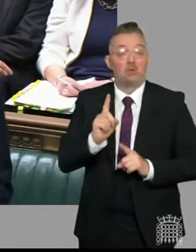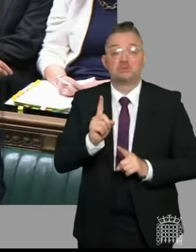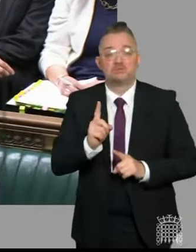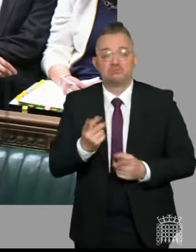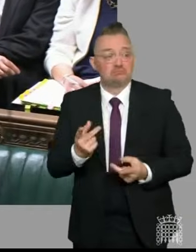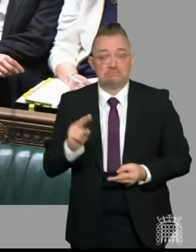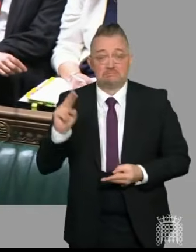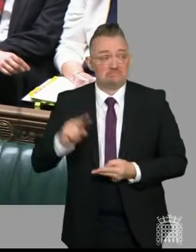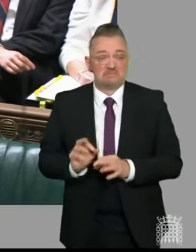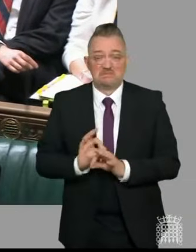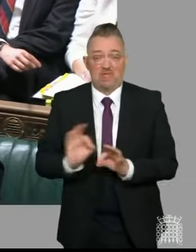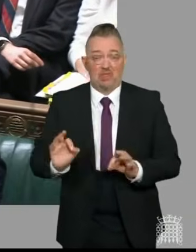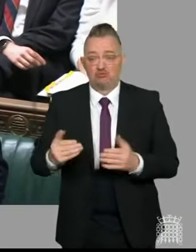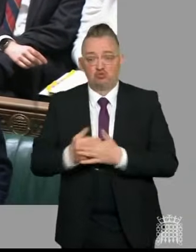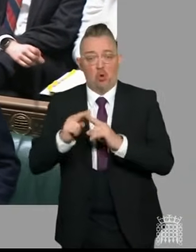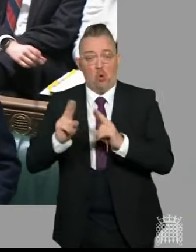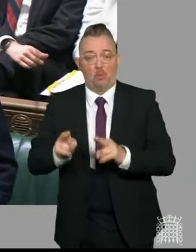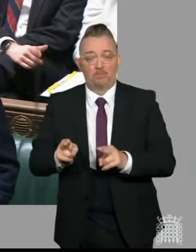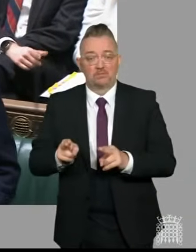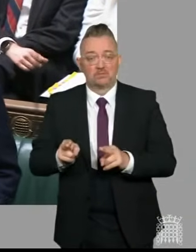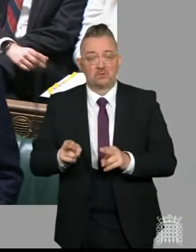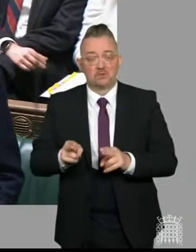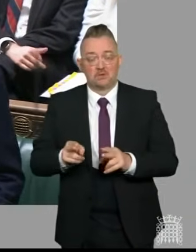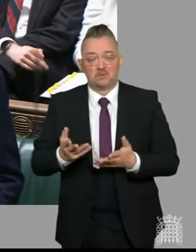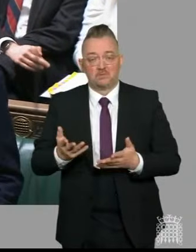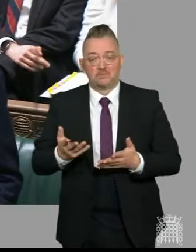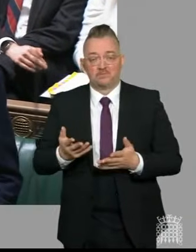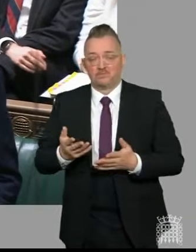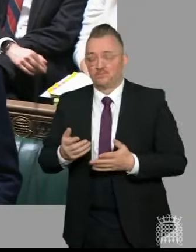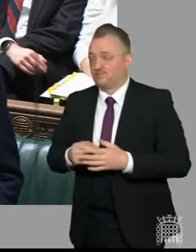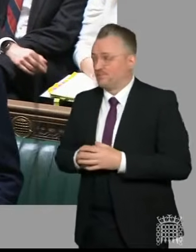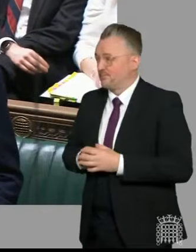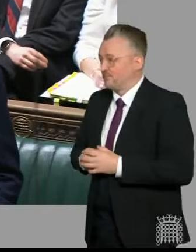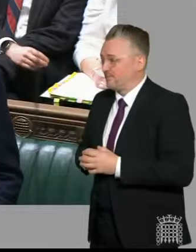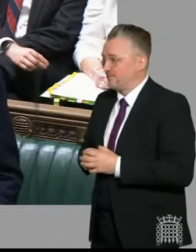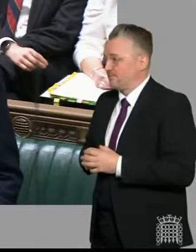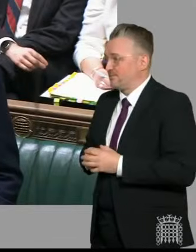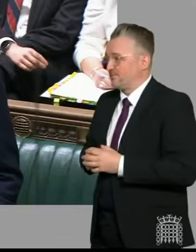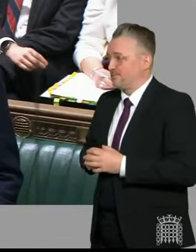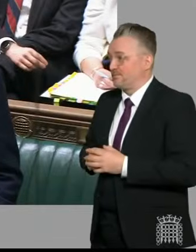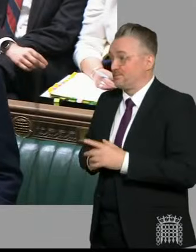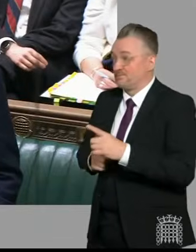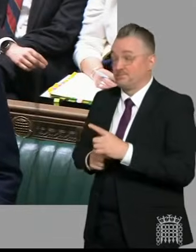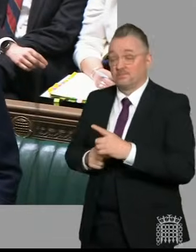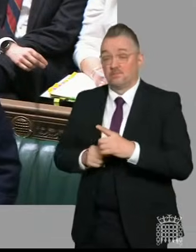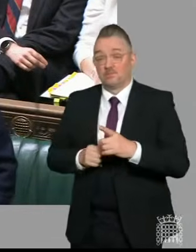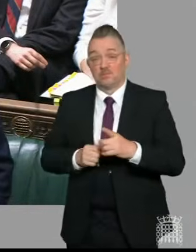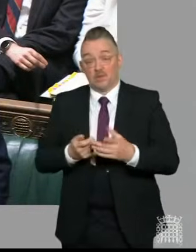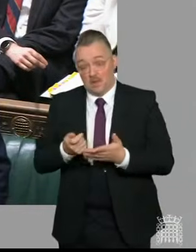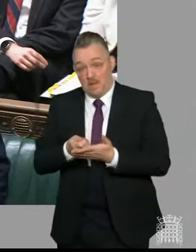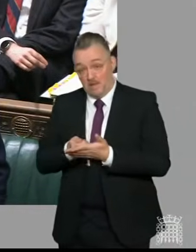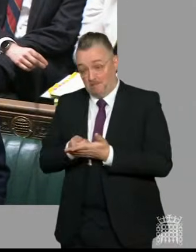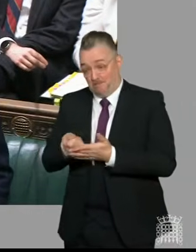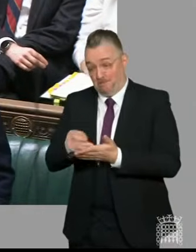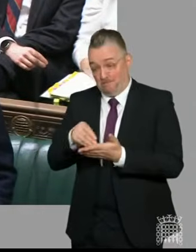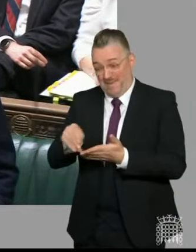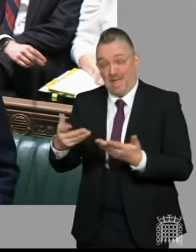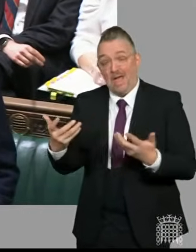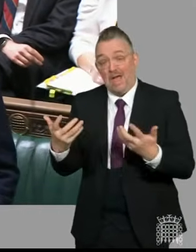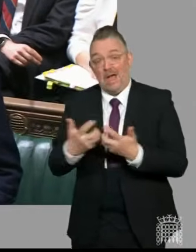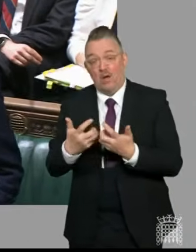all of this can only be paid for by making sure that we have a strong